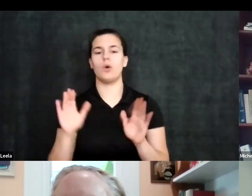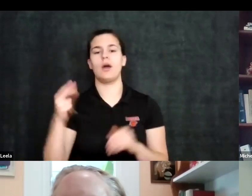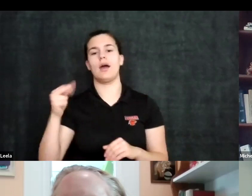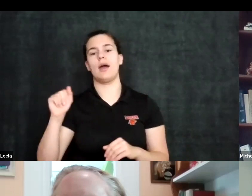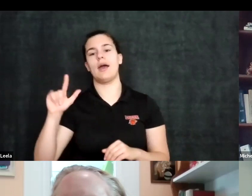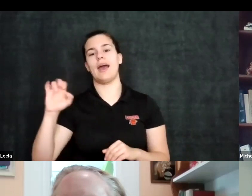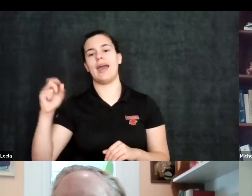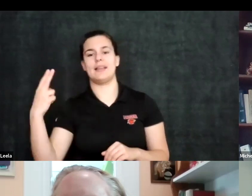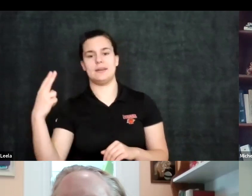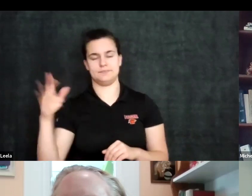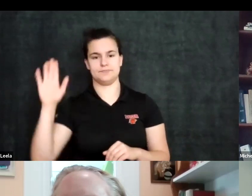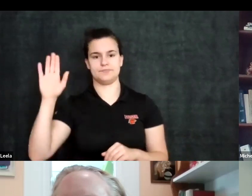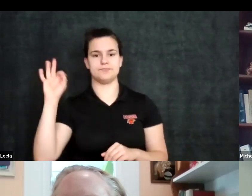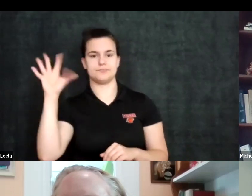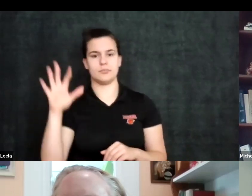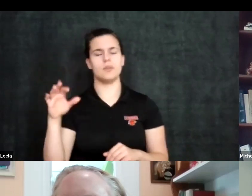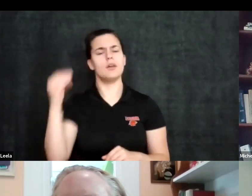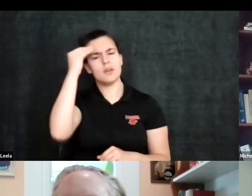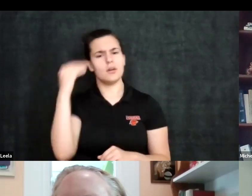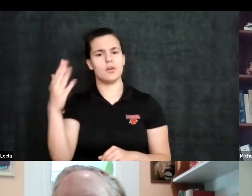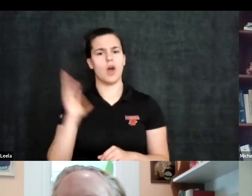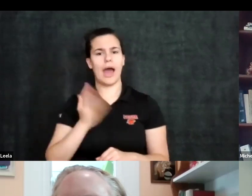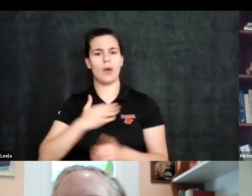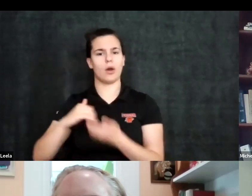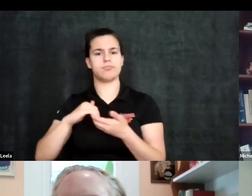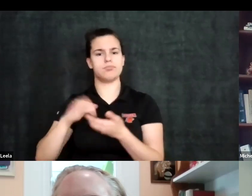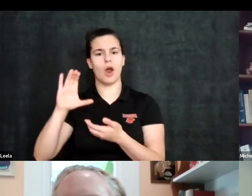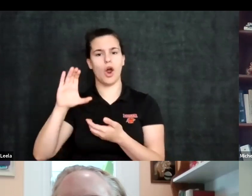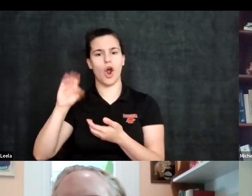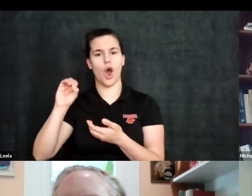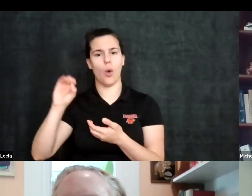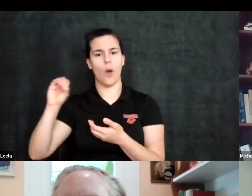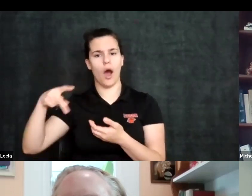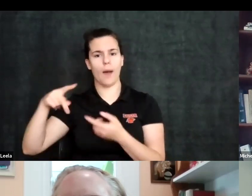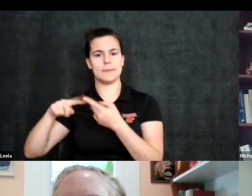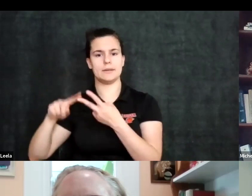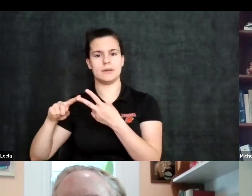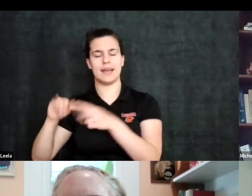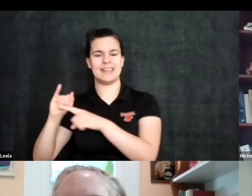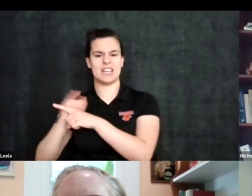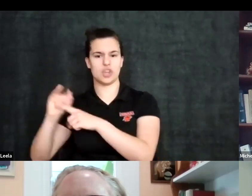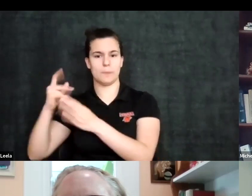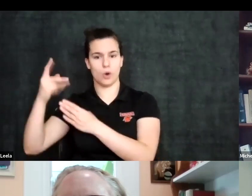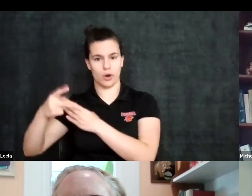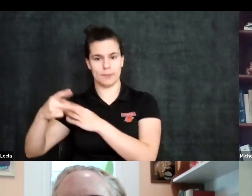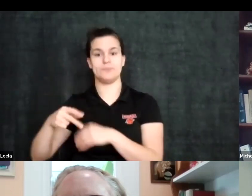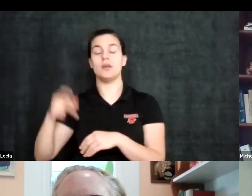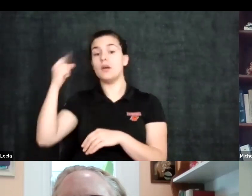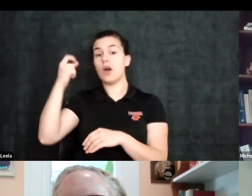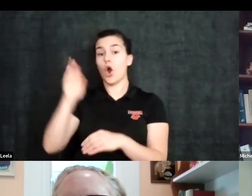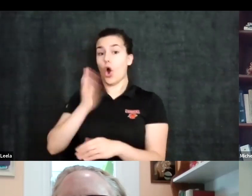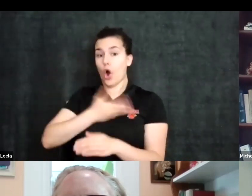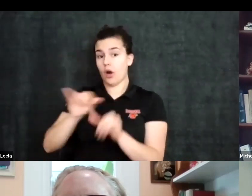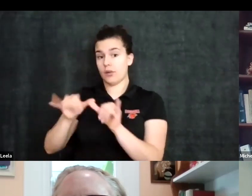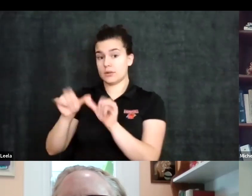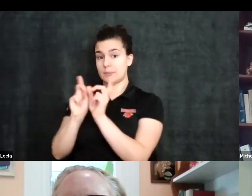exactly what the co-op and internship program is, Lamar has a program across all of our departments, but it's basically to